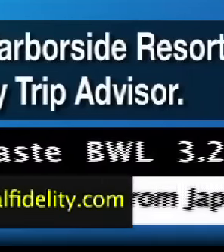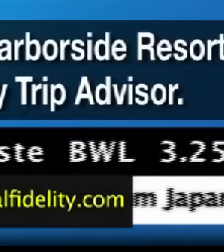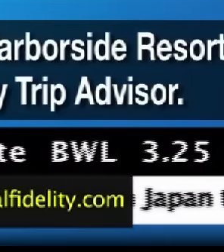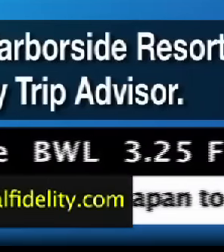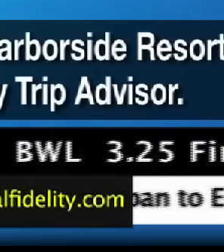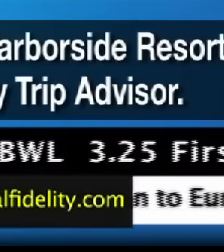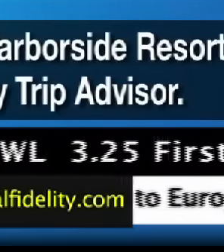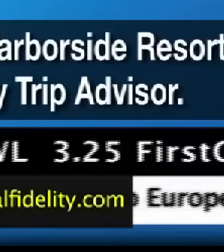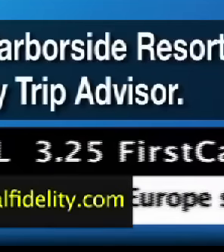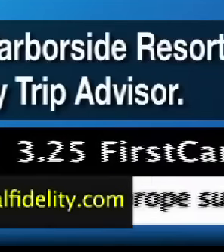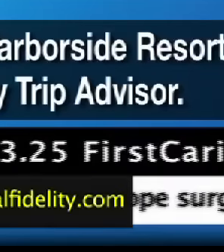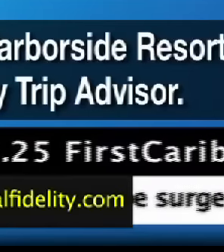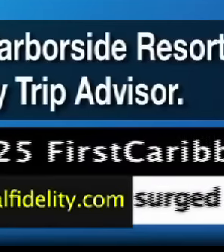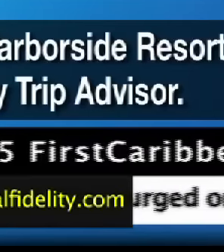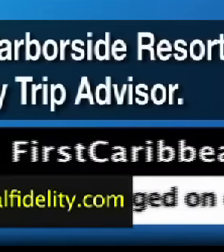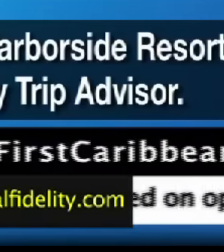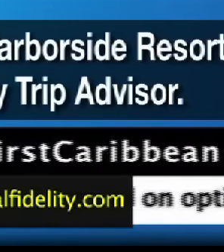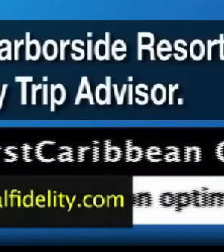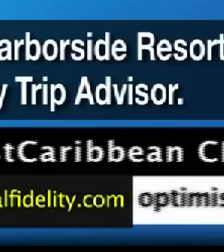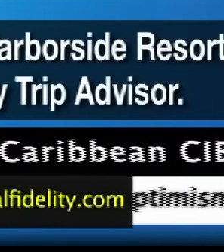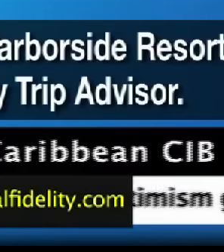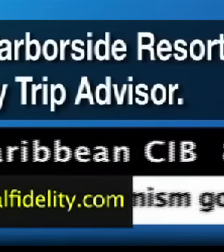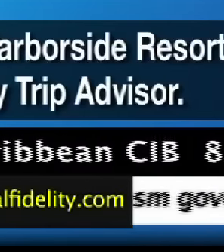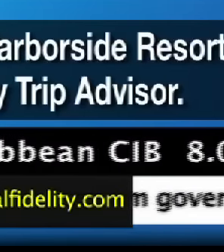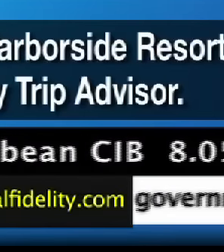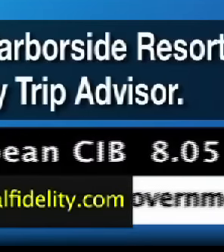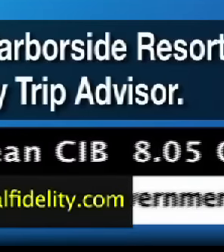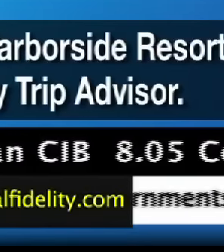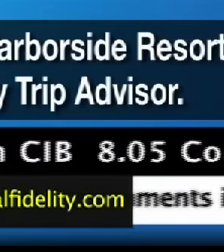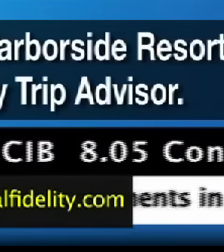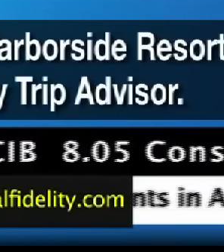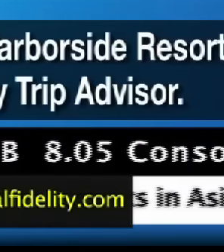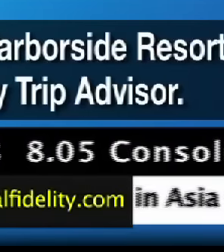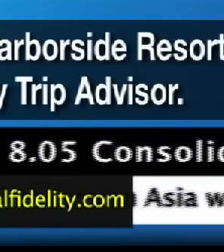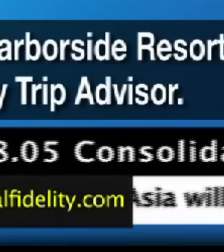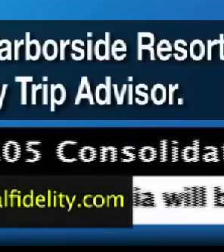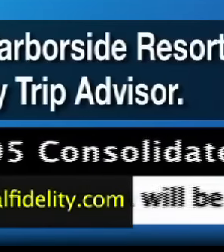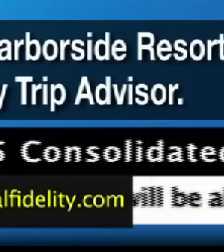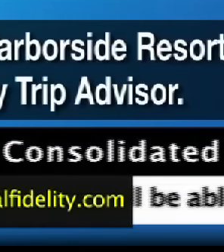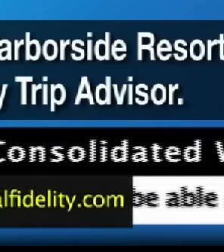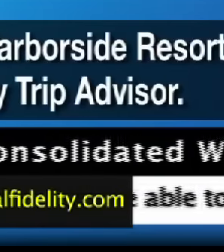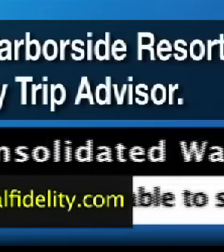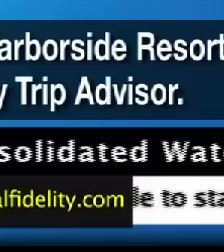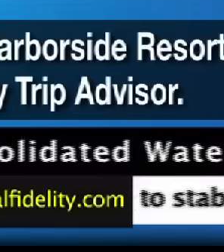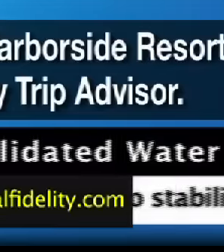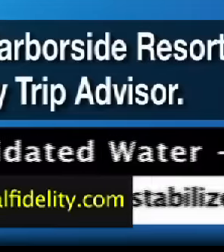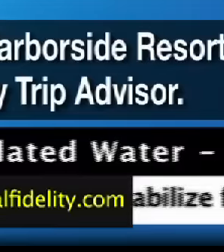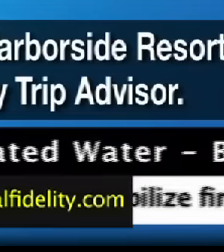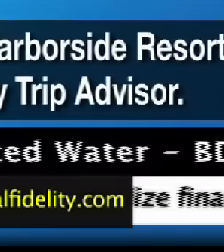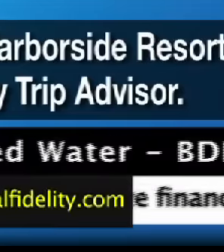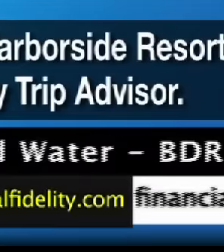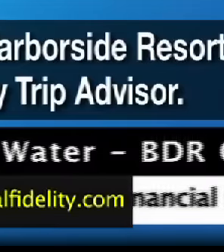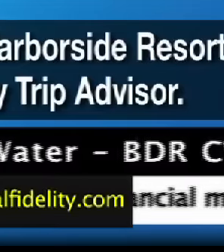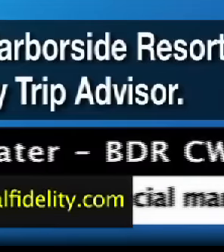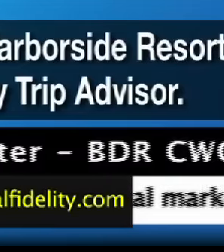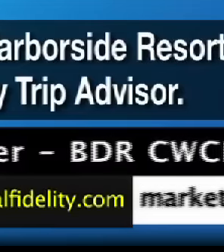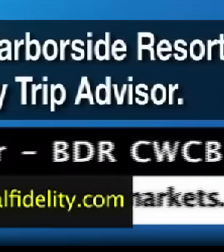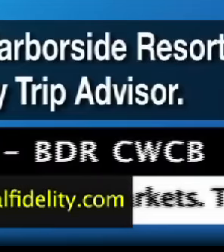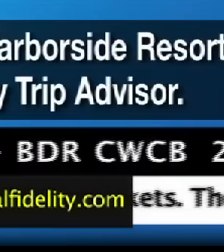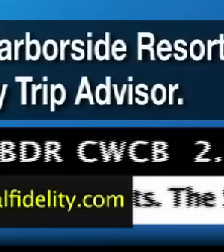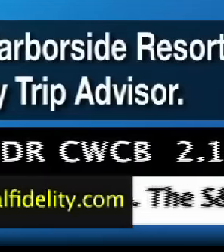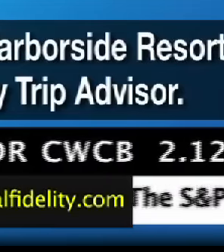as Harborside Resort officials enjoy a history of excellence, as evidenced by its long list of awards from TripAdvisor and